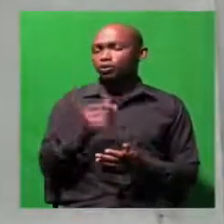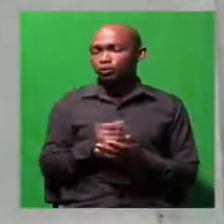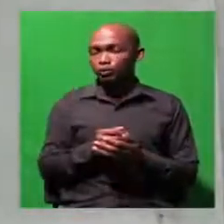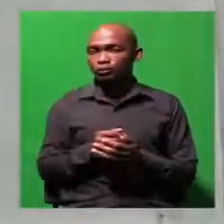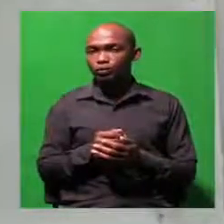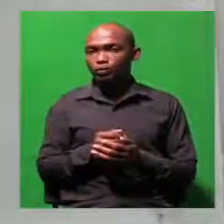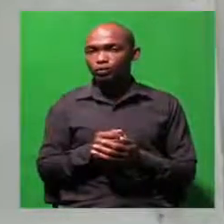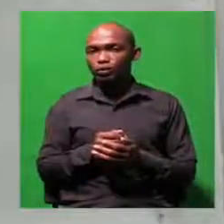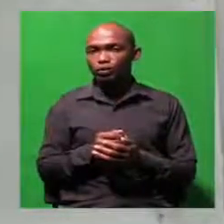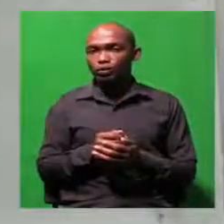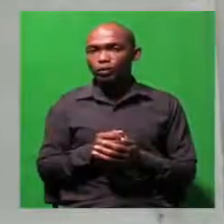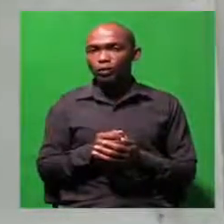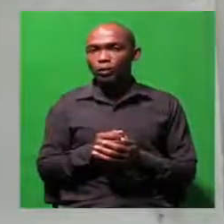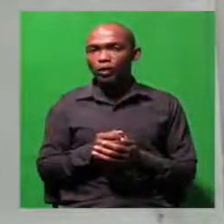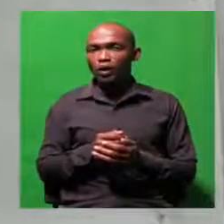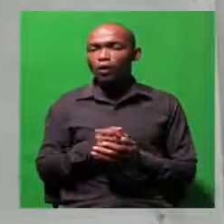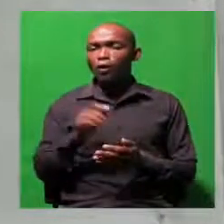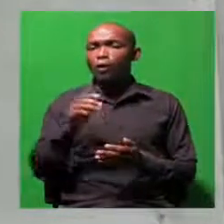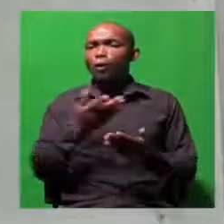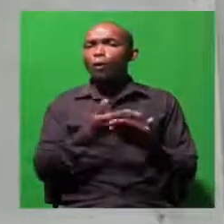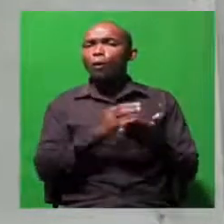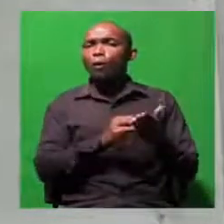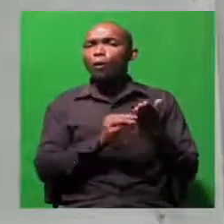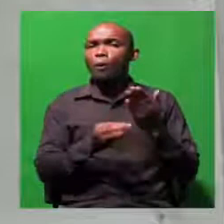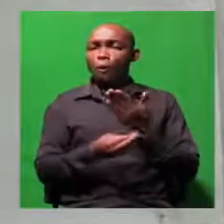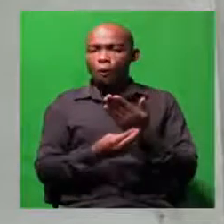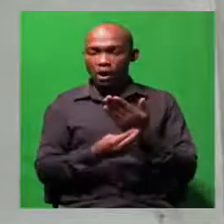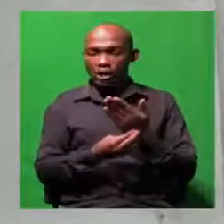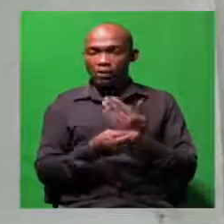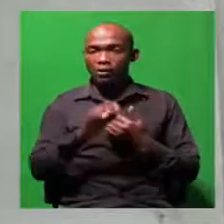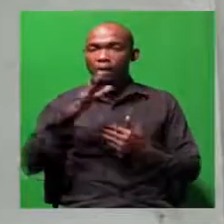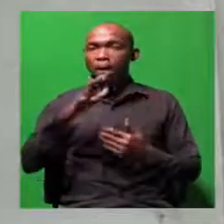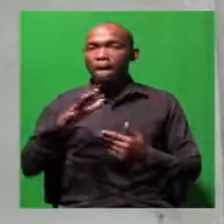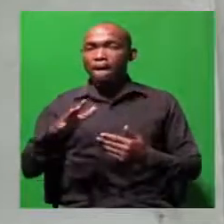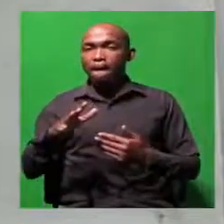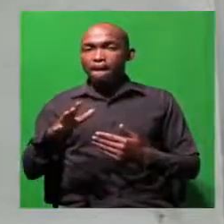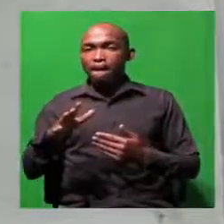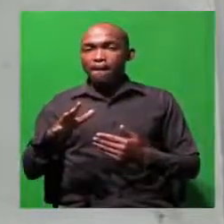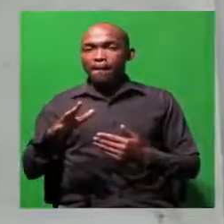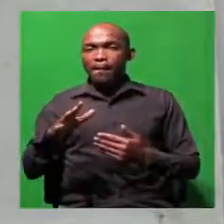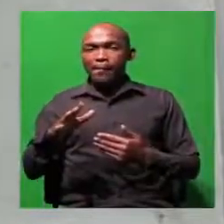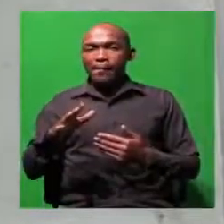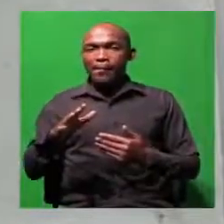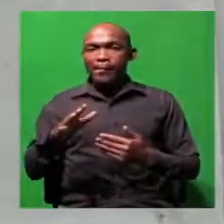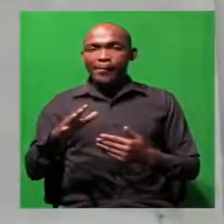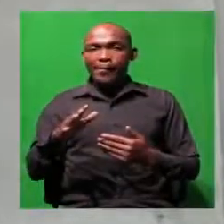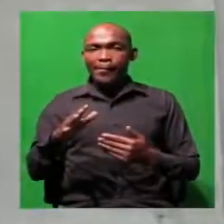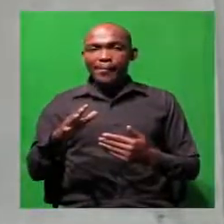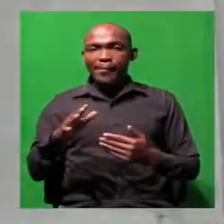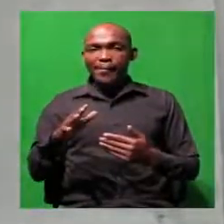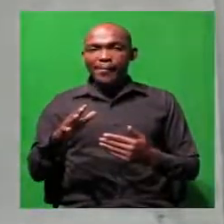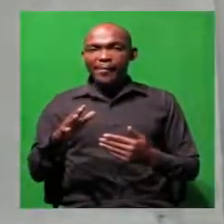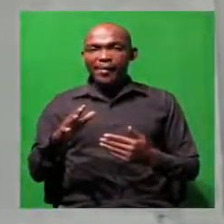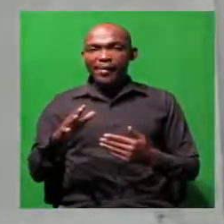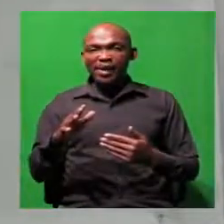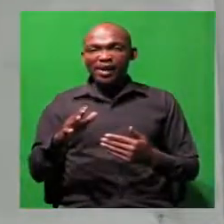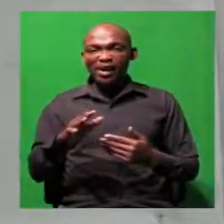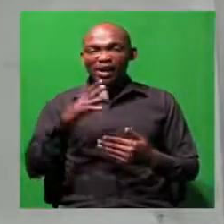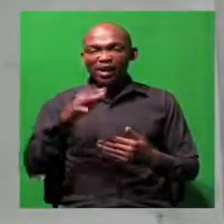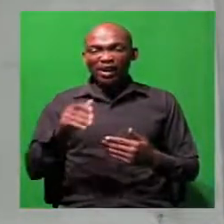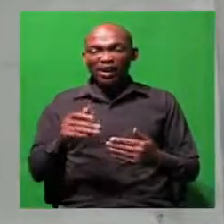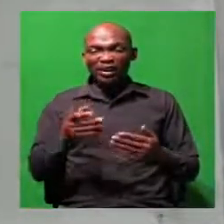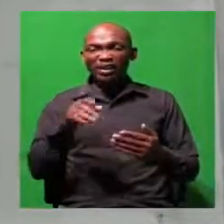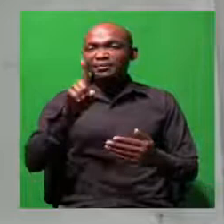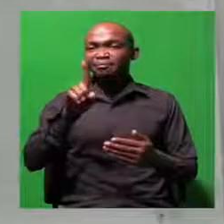2. Why is the water in the can displaced when the stone is immersed? When